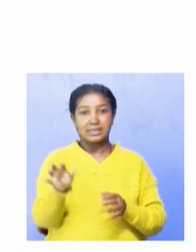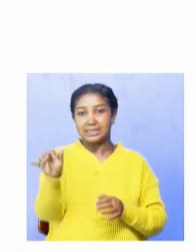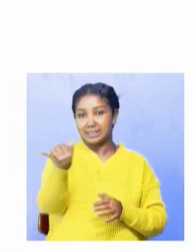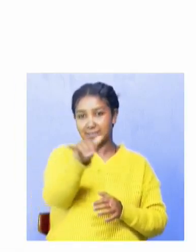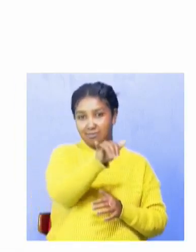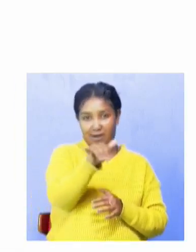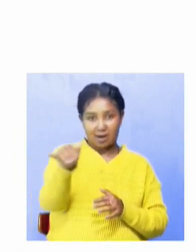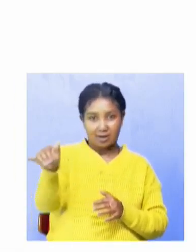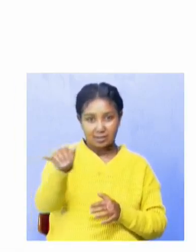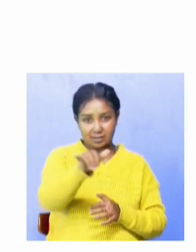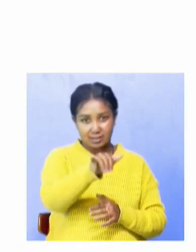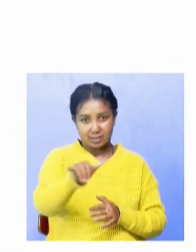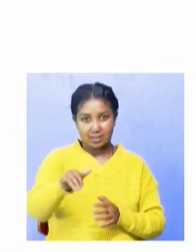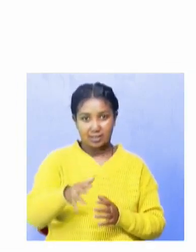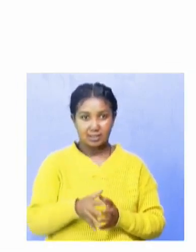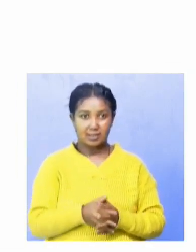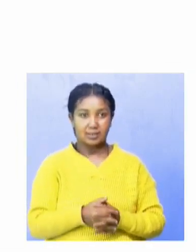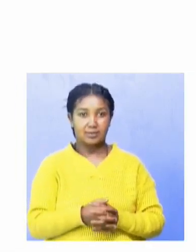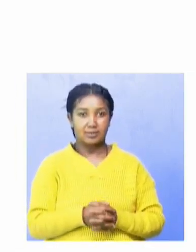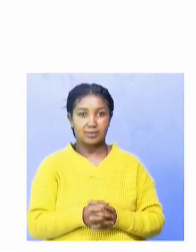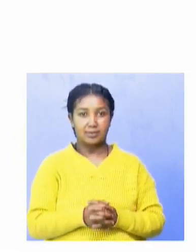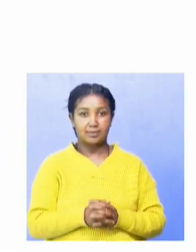similarity.